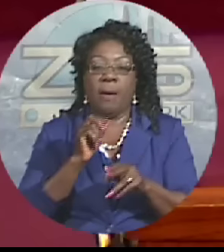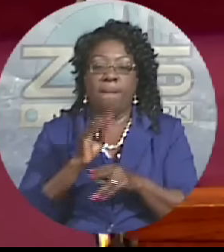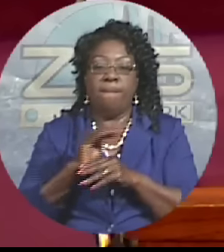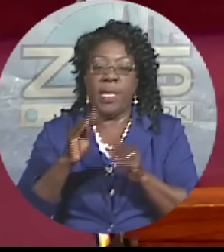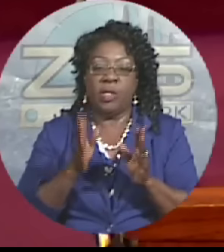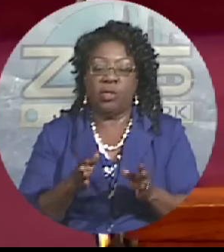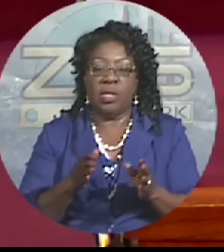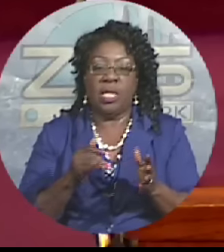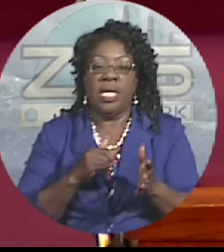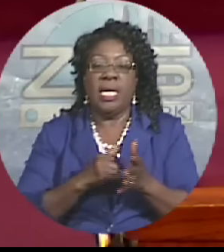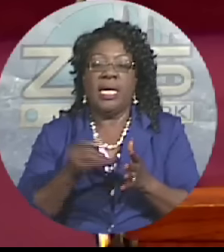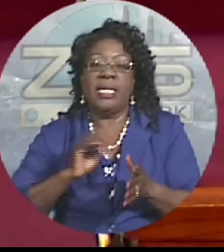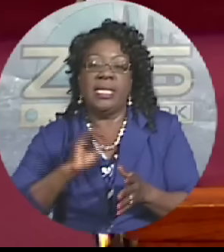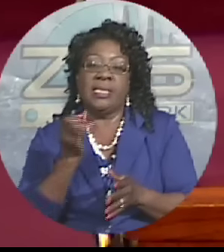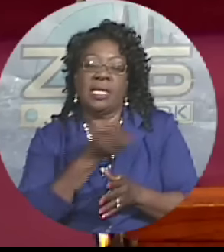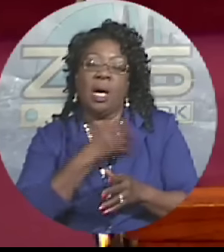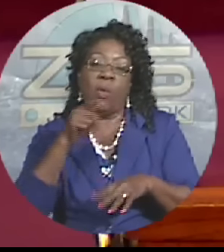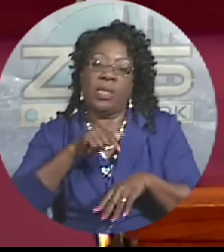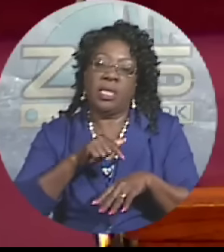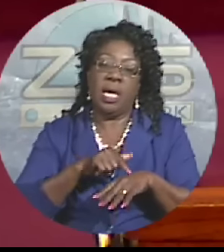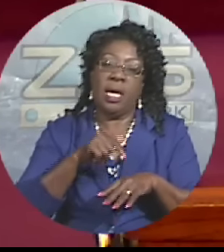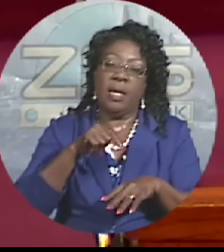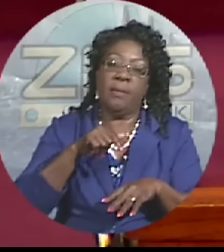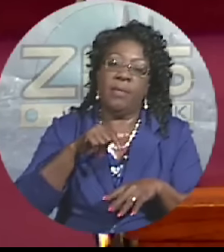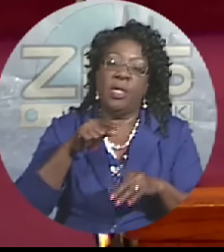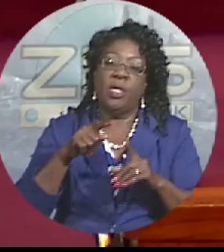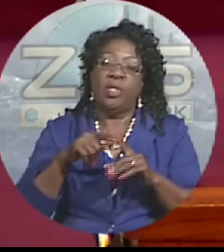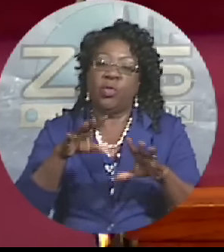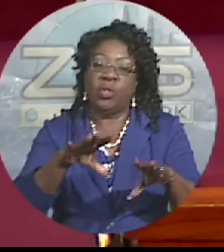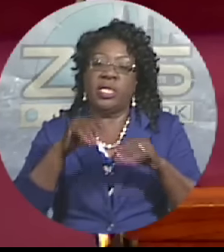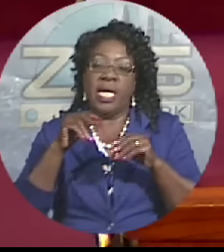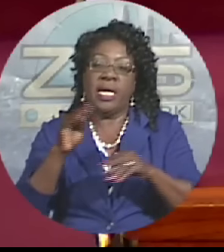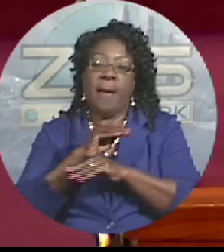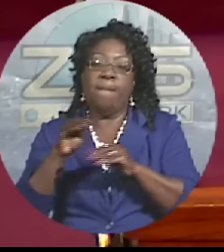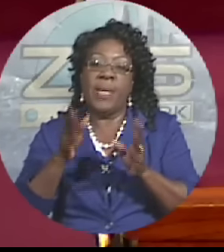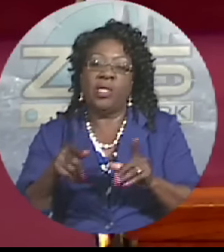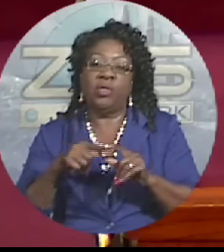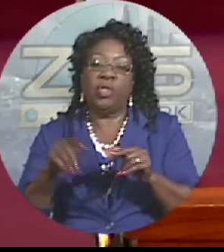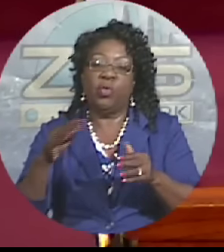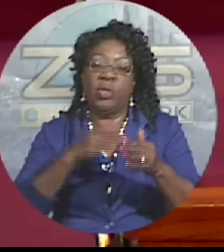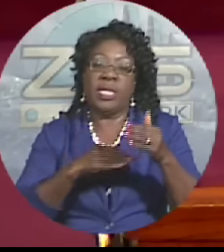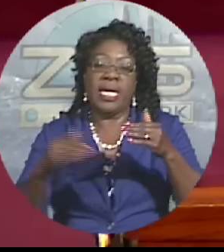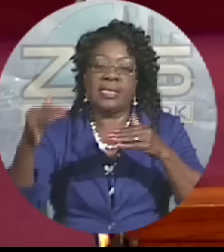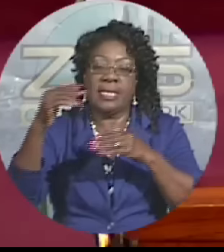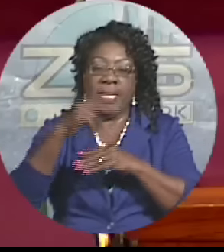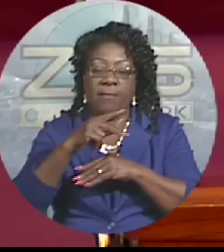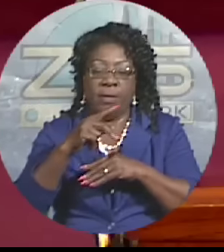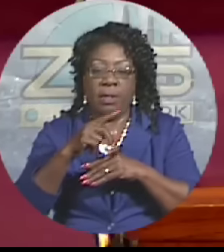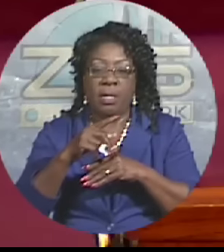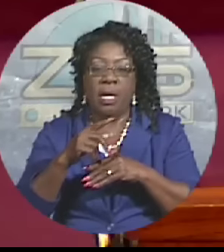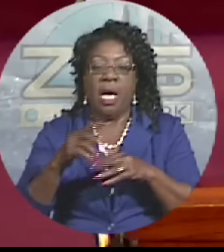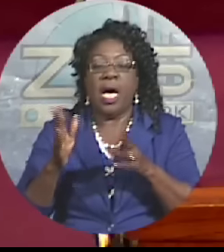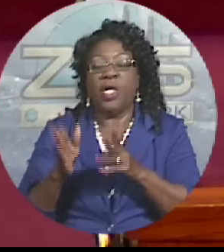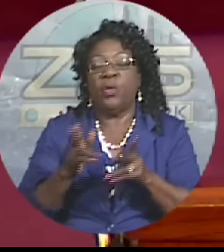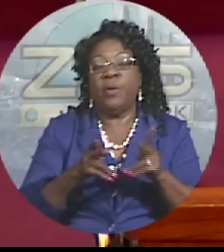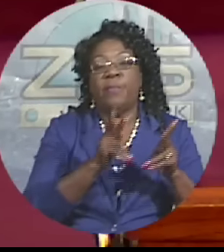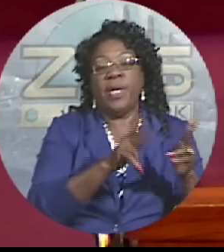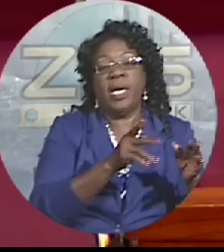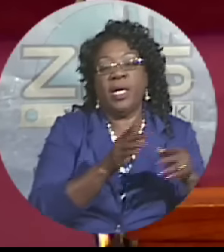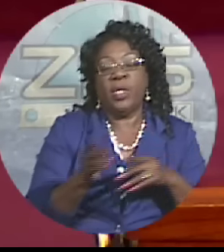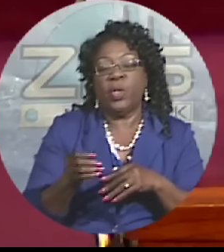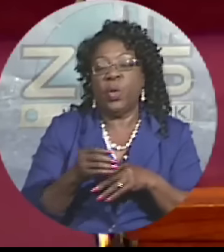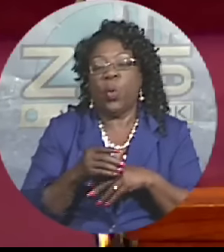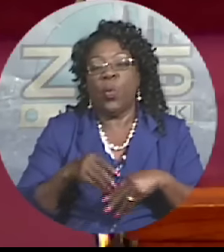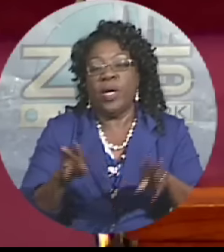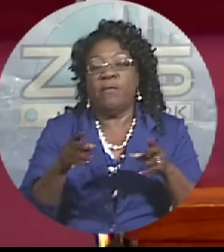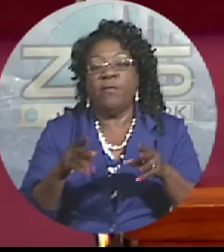For it is our time instead to take ministry to the next level and prepare the way for the